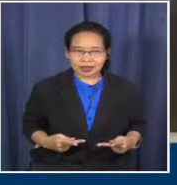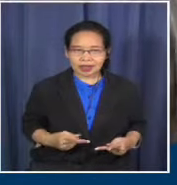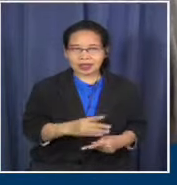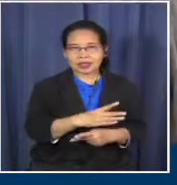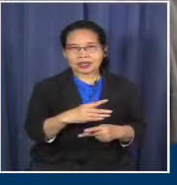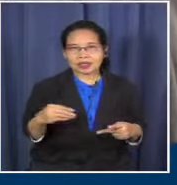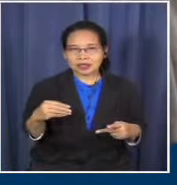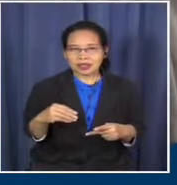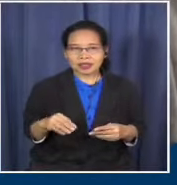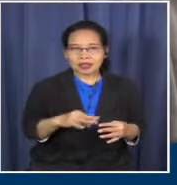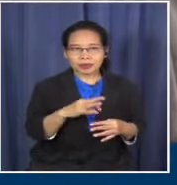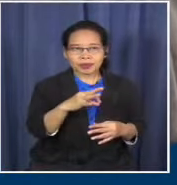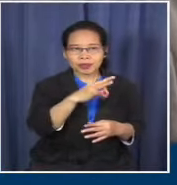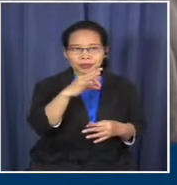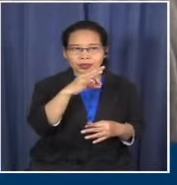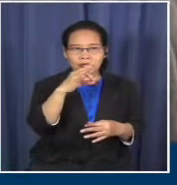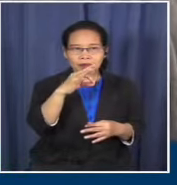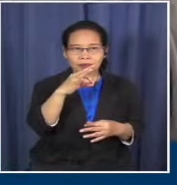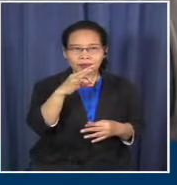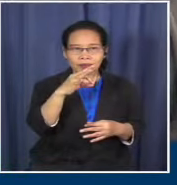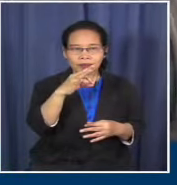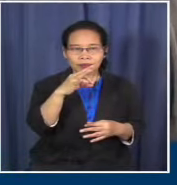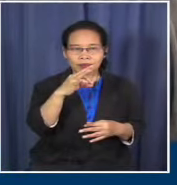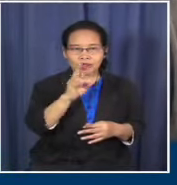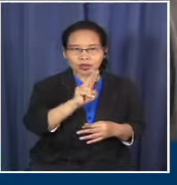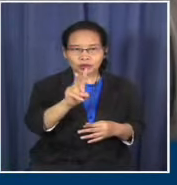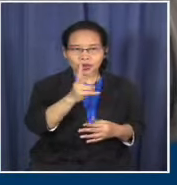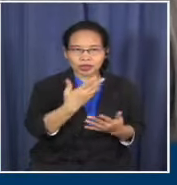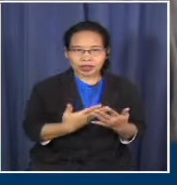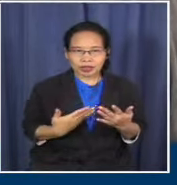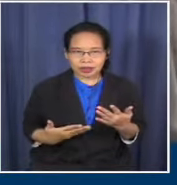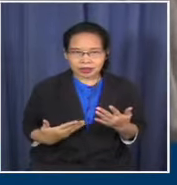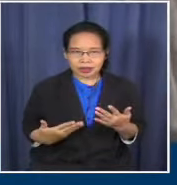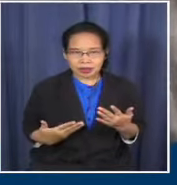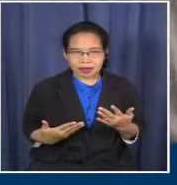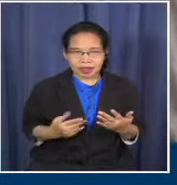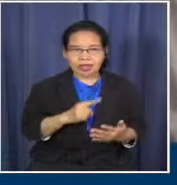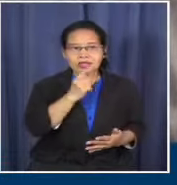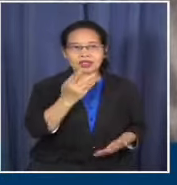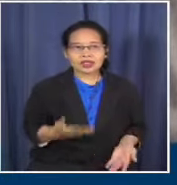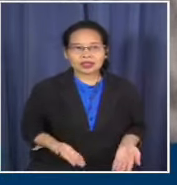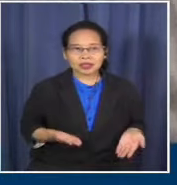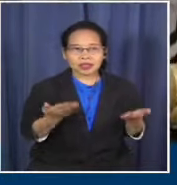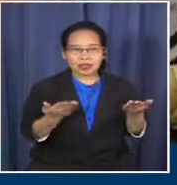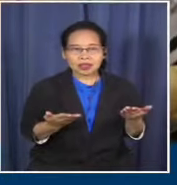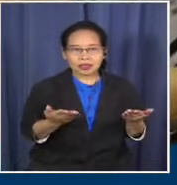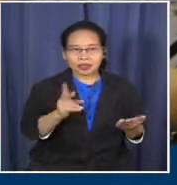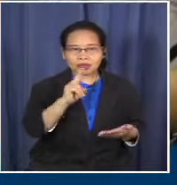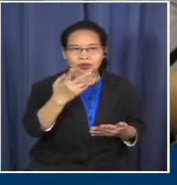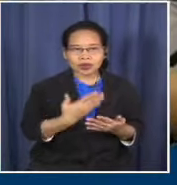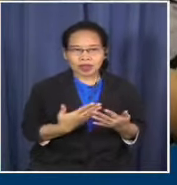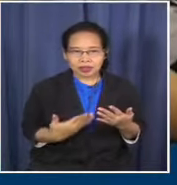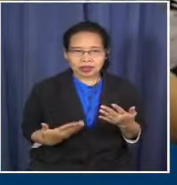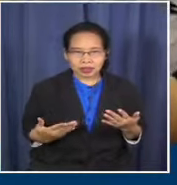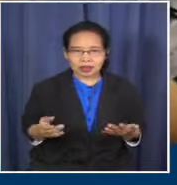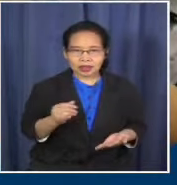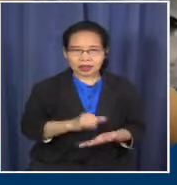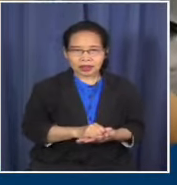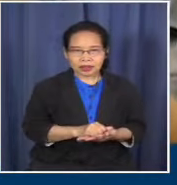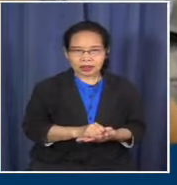and spiritually, dalawang bagay po ang umiiral. There are two things